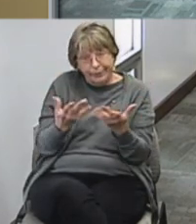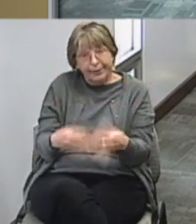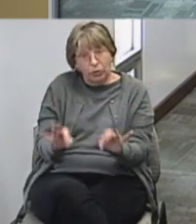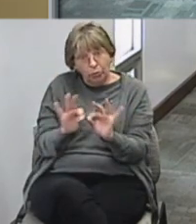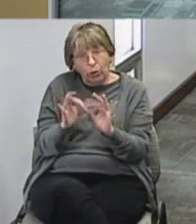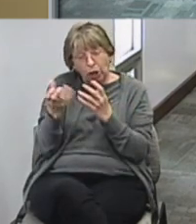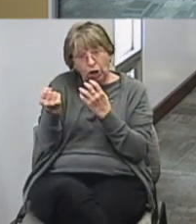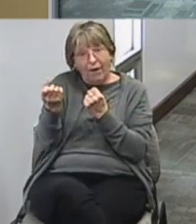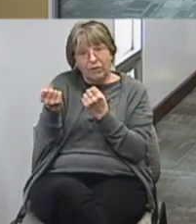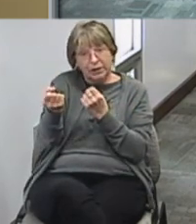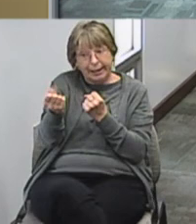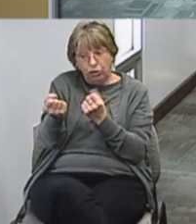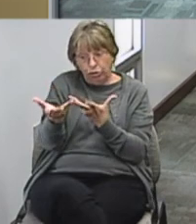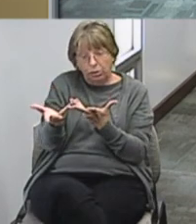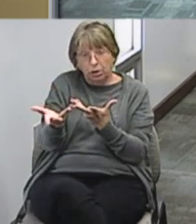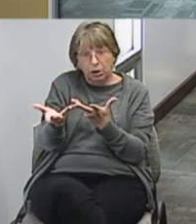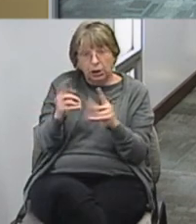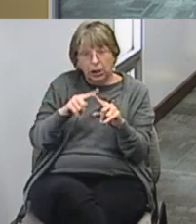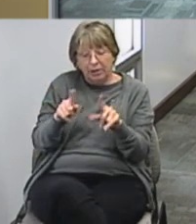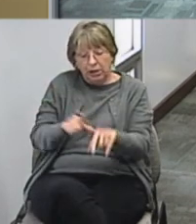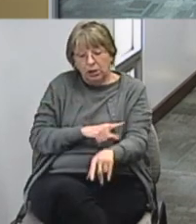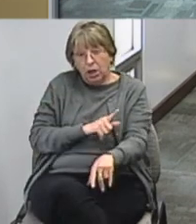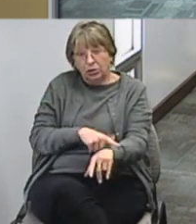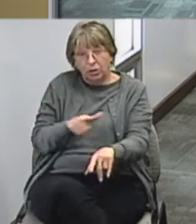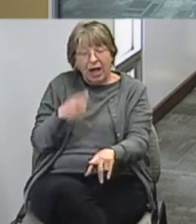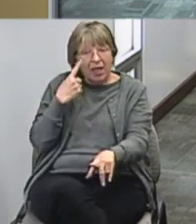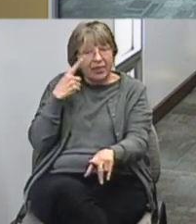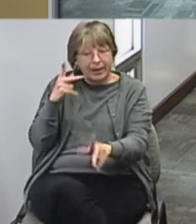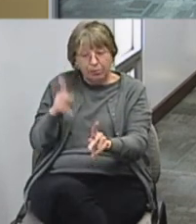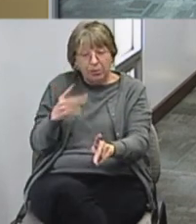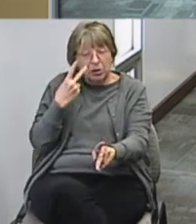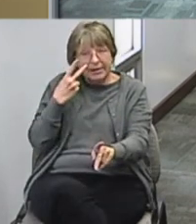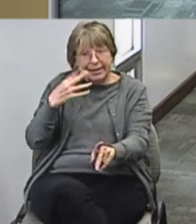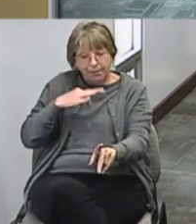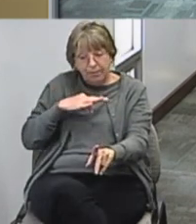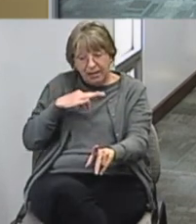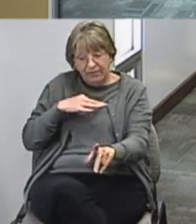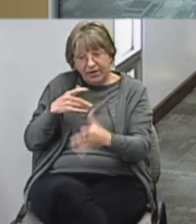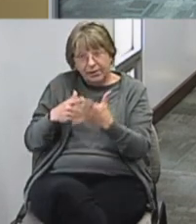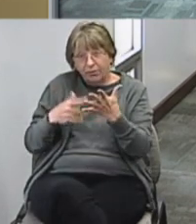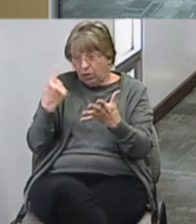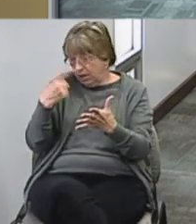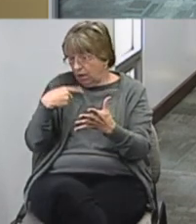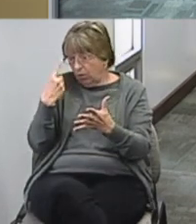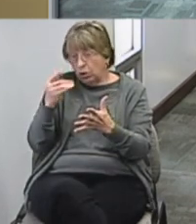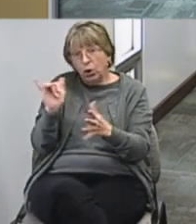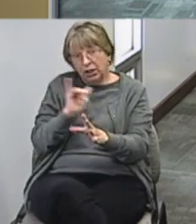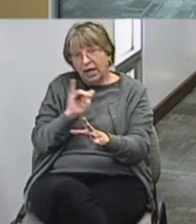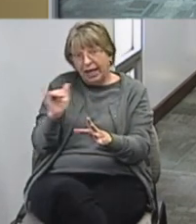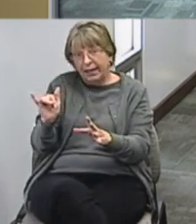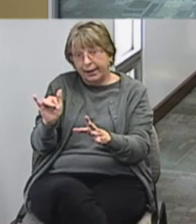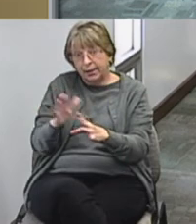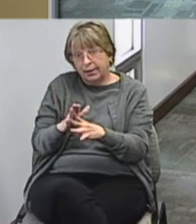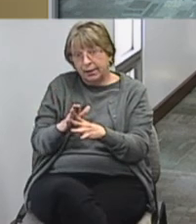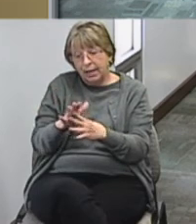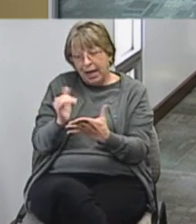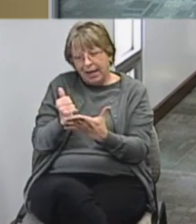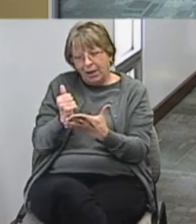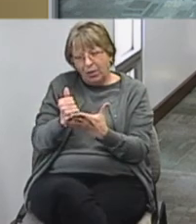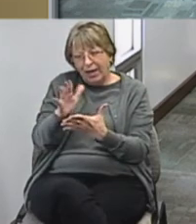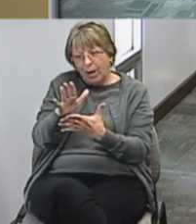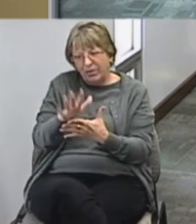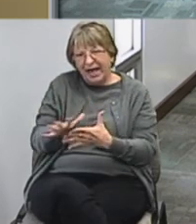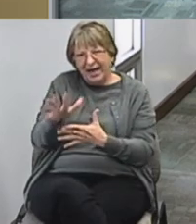Yeah. But in the long term, I think people see the benefits of what that might look like, enhance that corridor, enhance